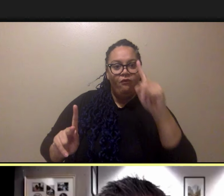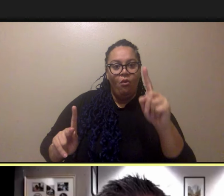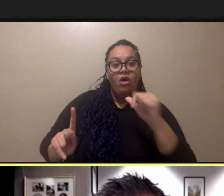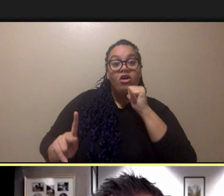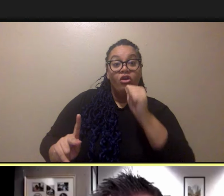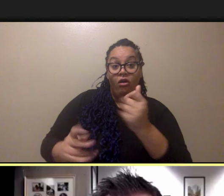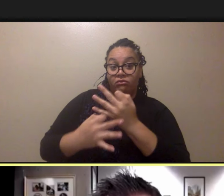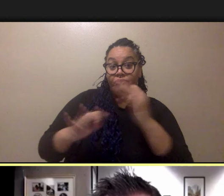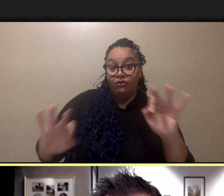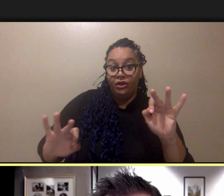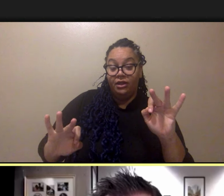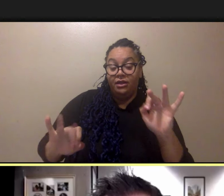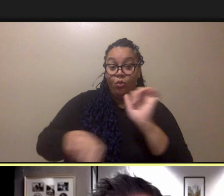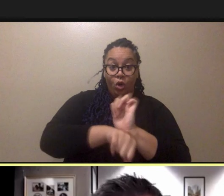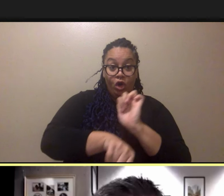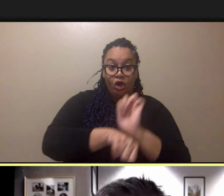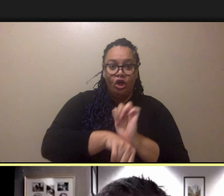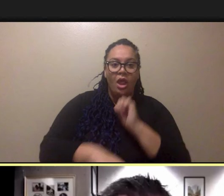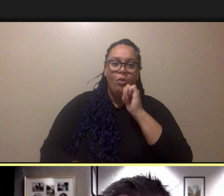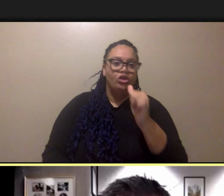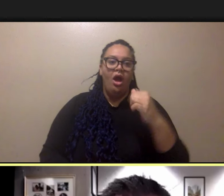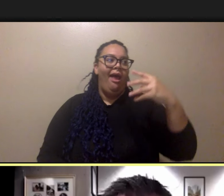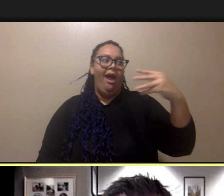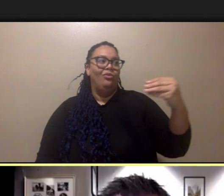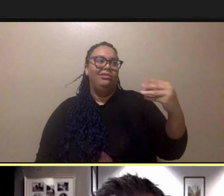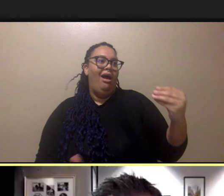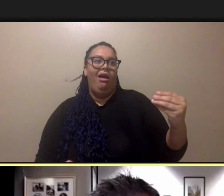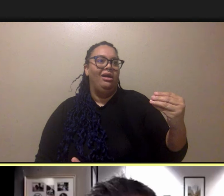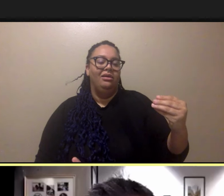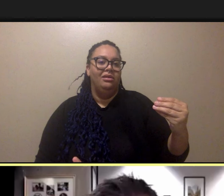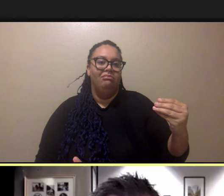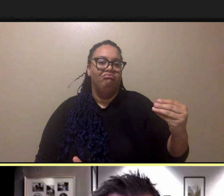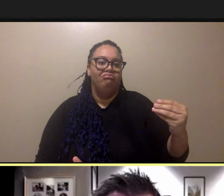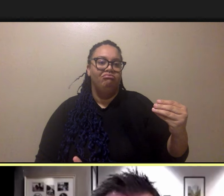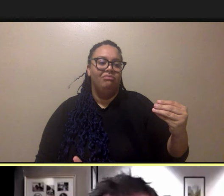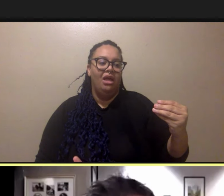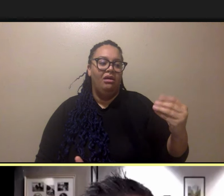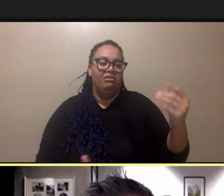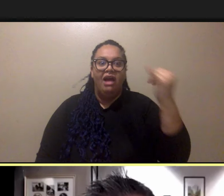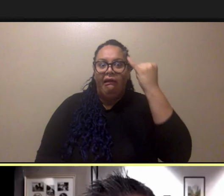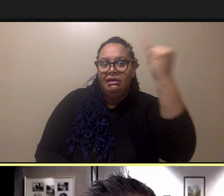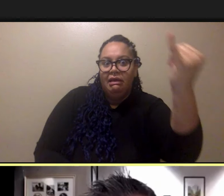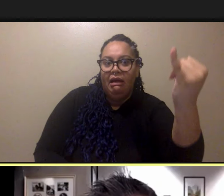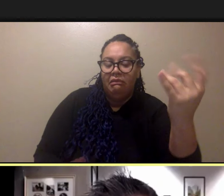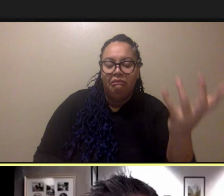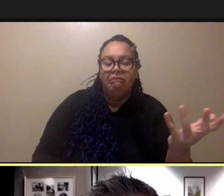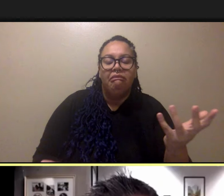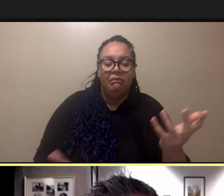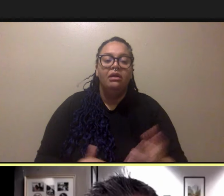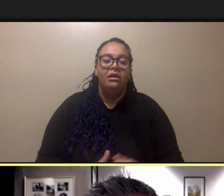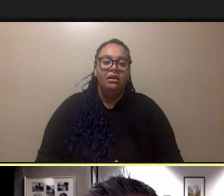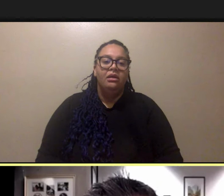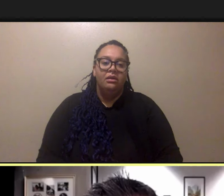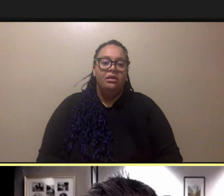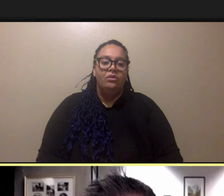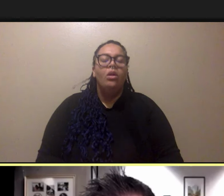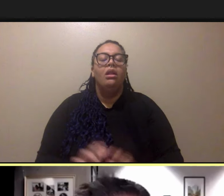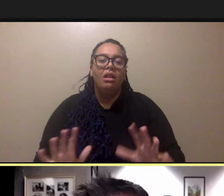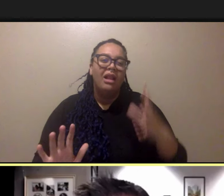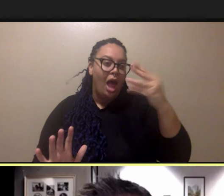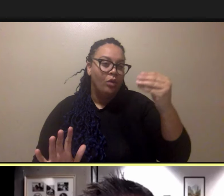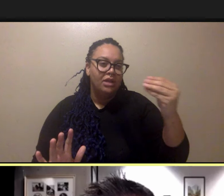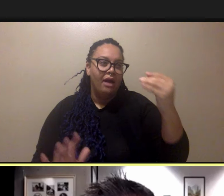labor, that was not outside the realm of conceivability, outside the realm of